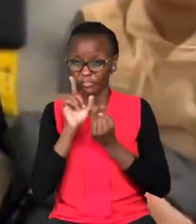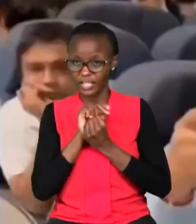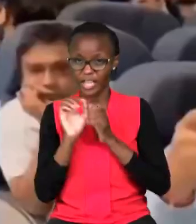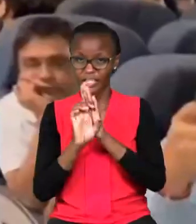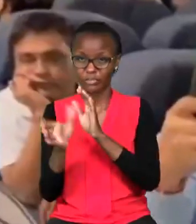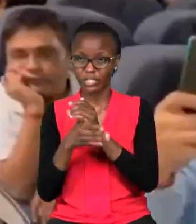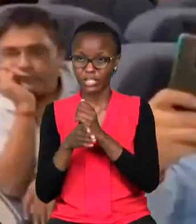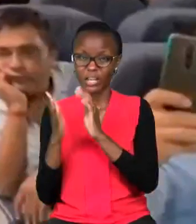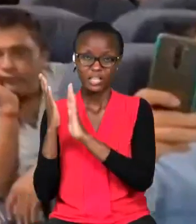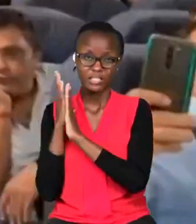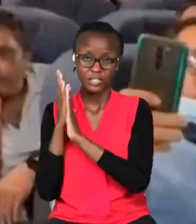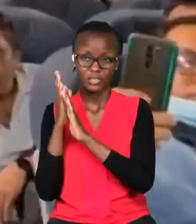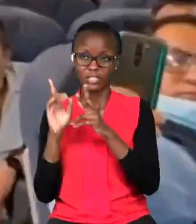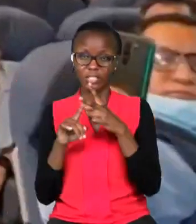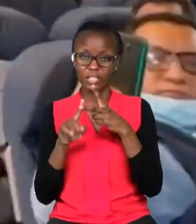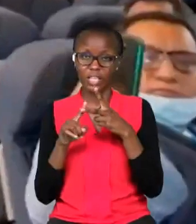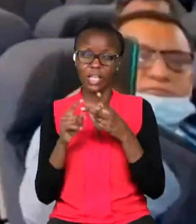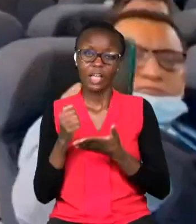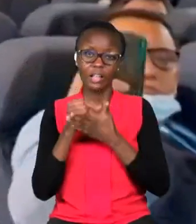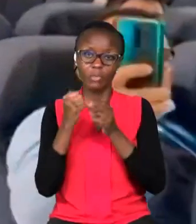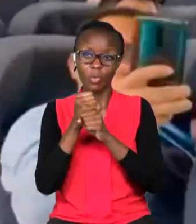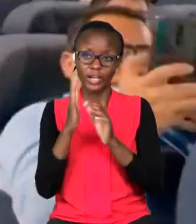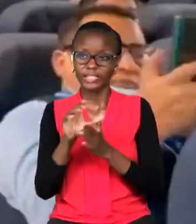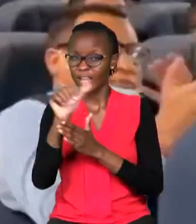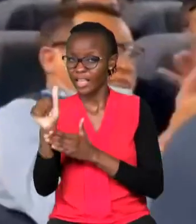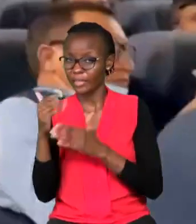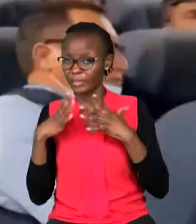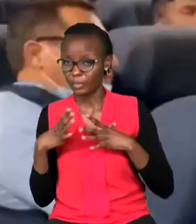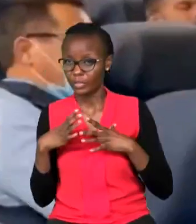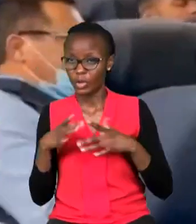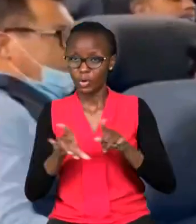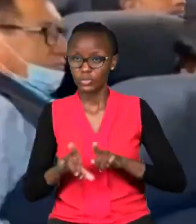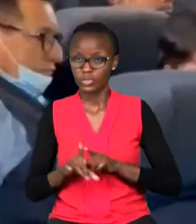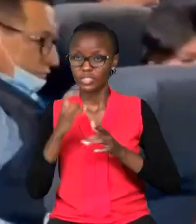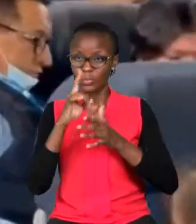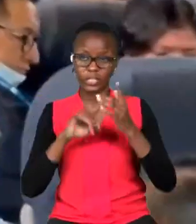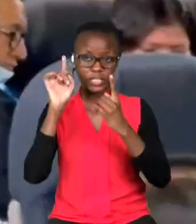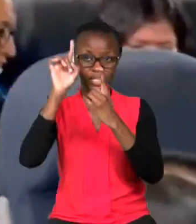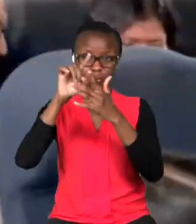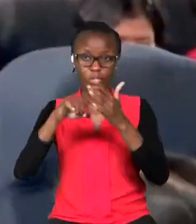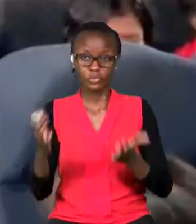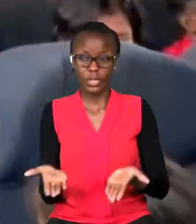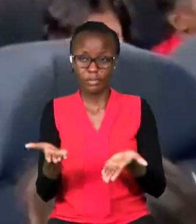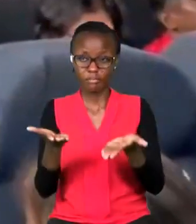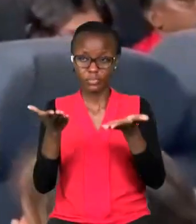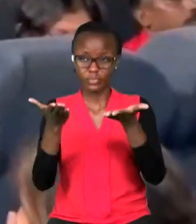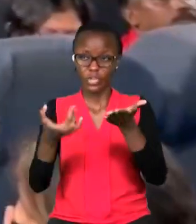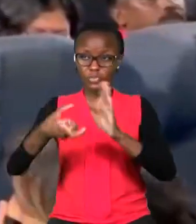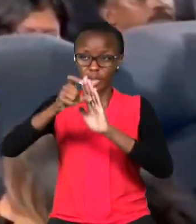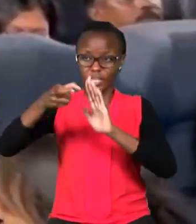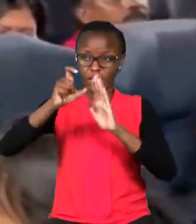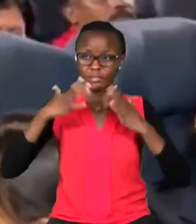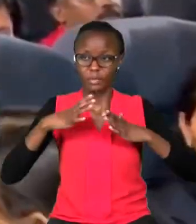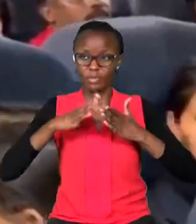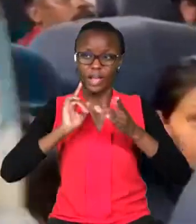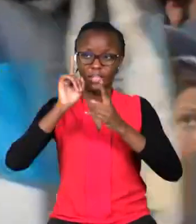diplomats, security staff, aid workers, and Afghans. The Pentagon has stated that they aim to expand the airlift to 9,000 people a